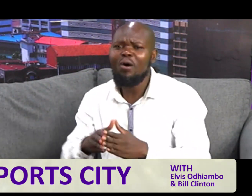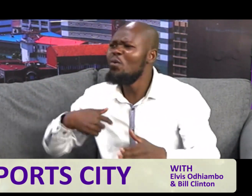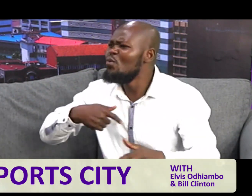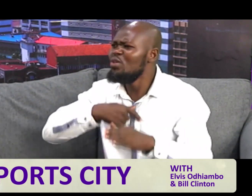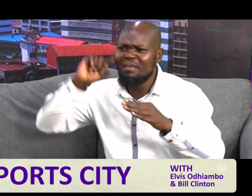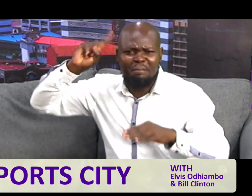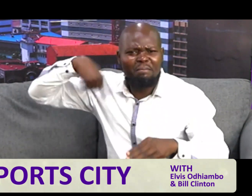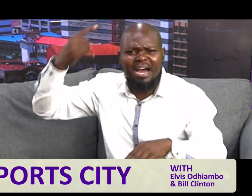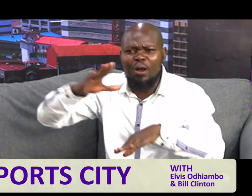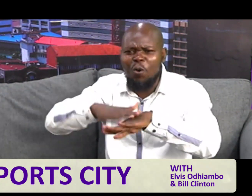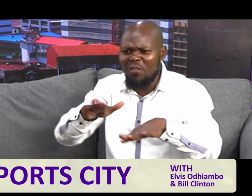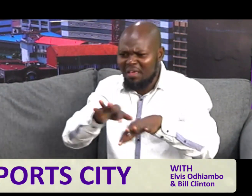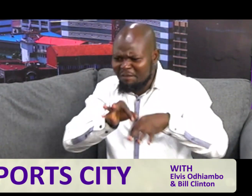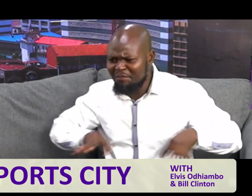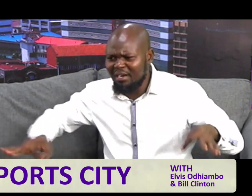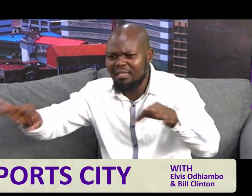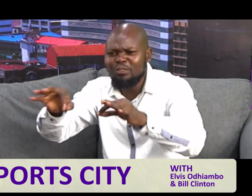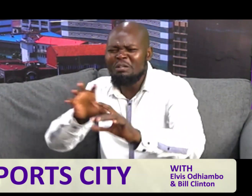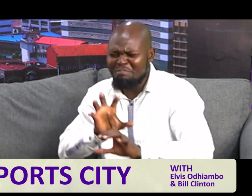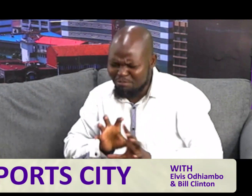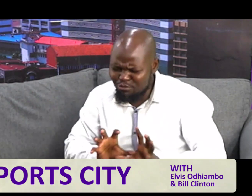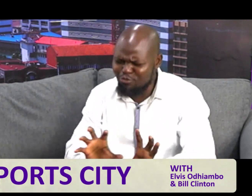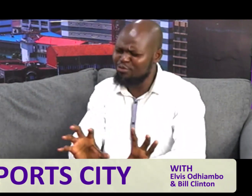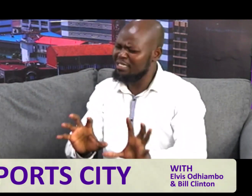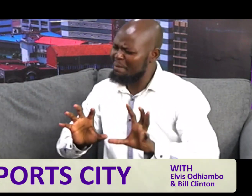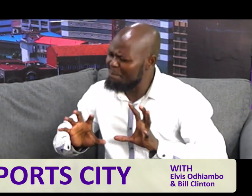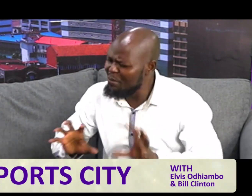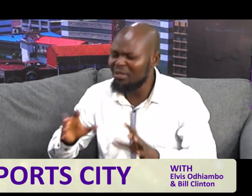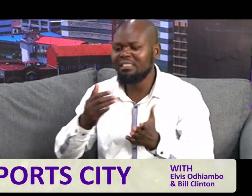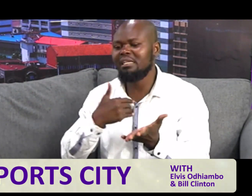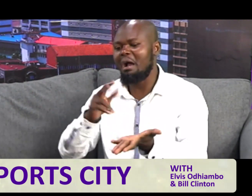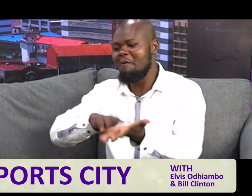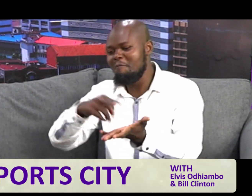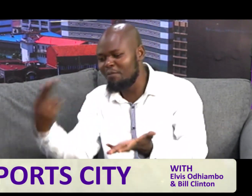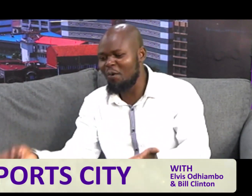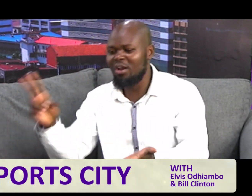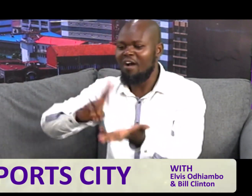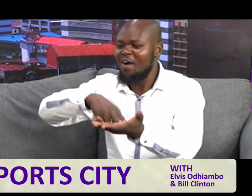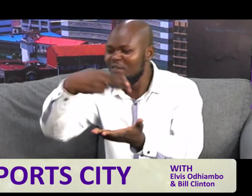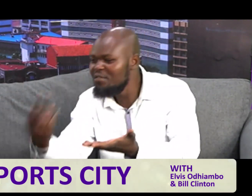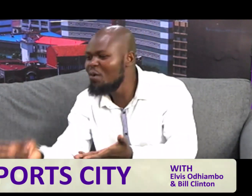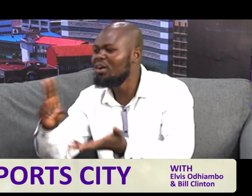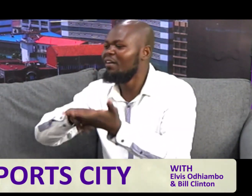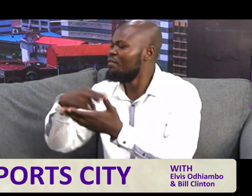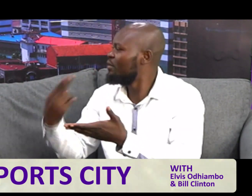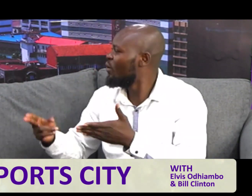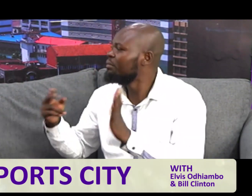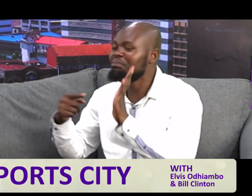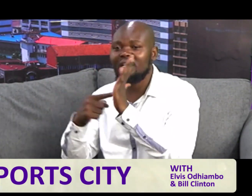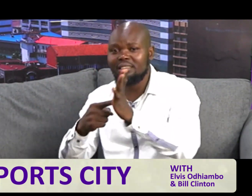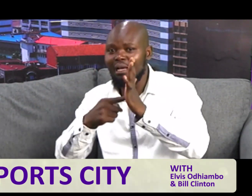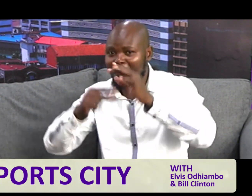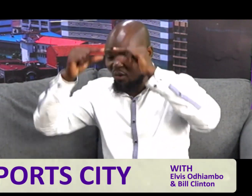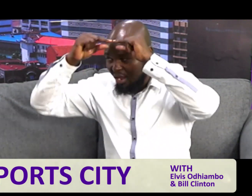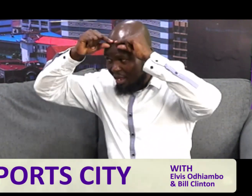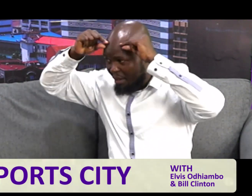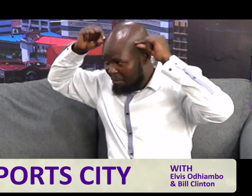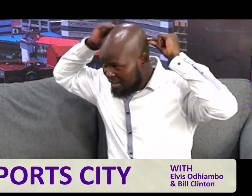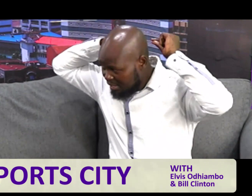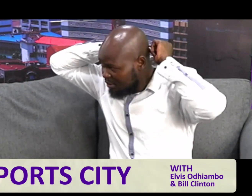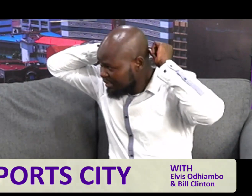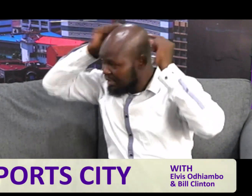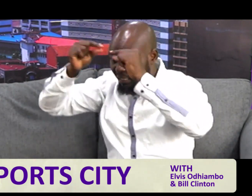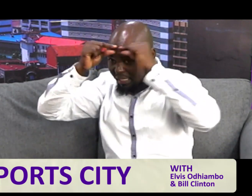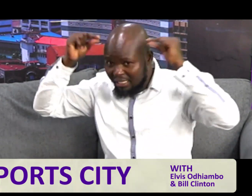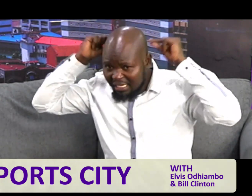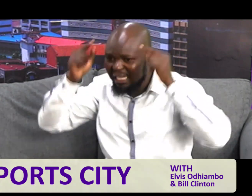tightly. So he didn't have enough time to at least even score something. So he even tried to push people to go in front,